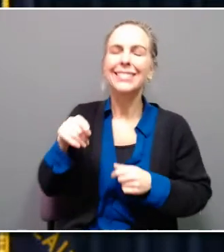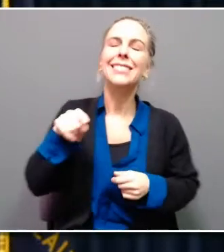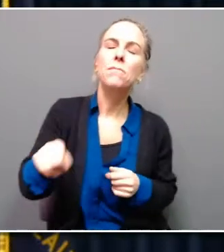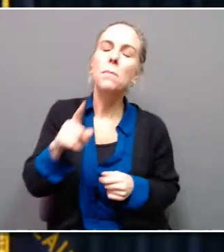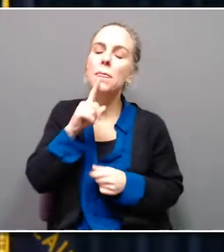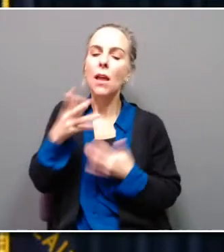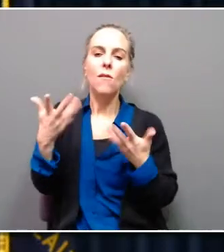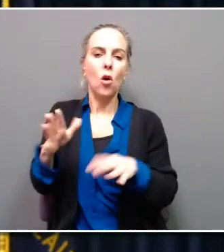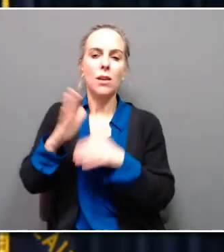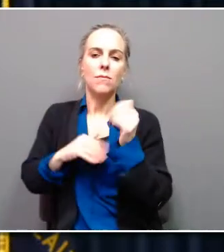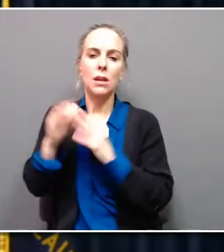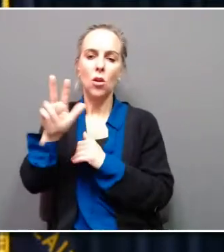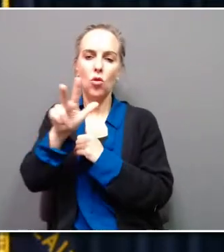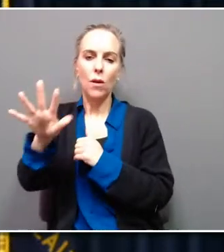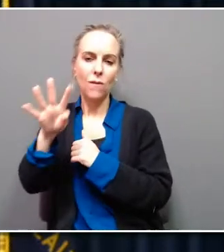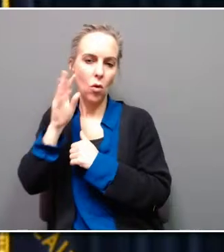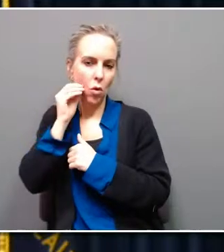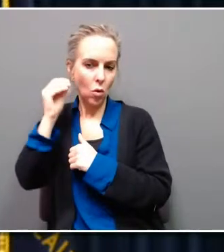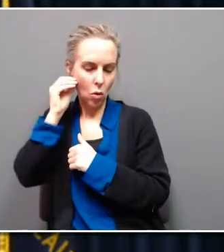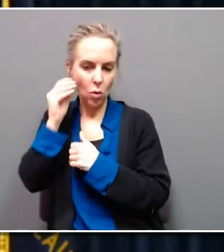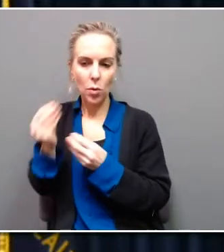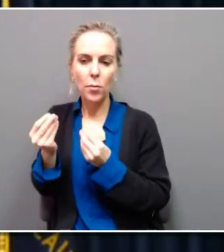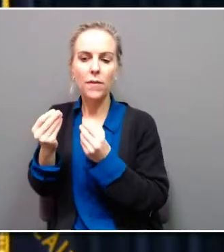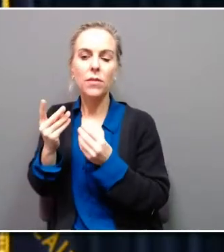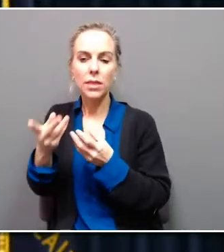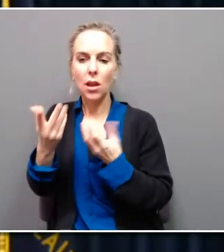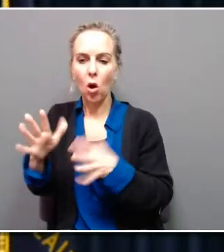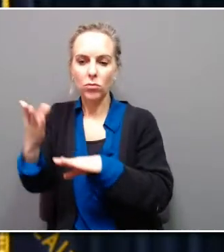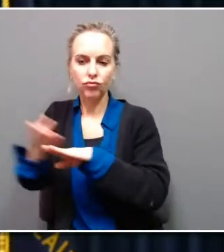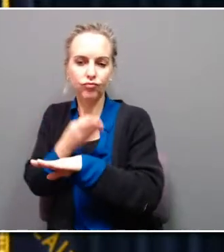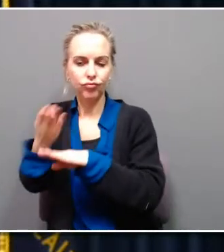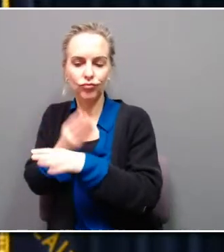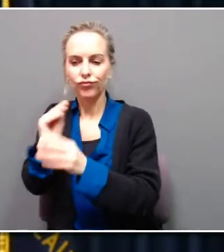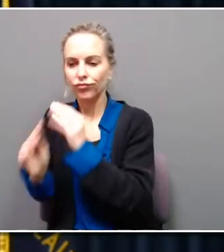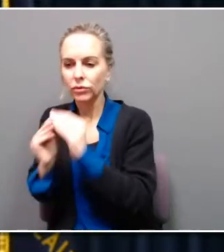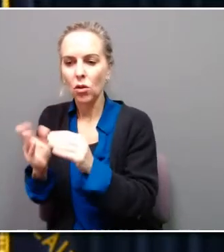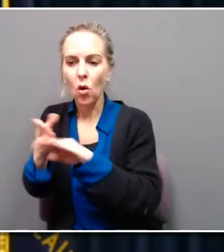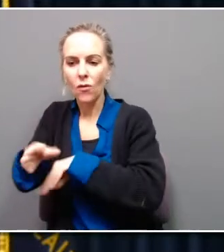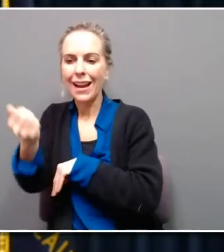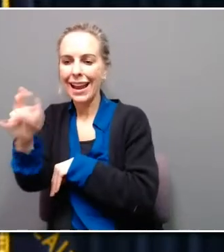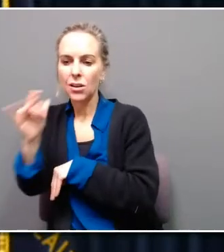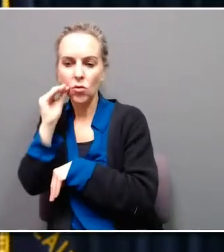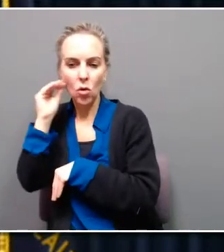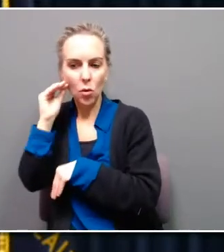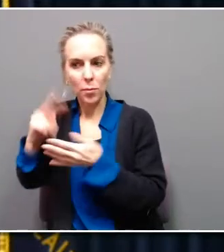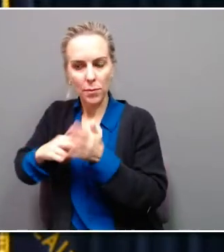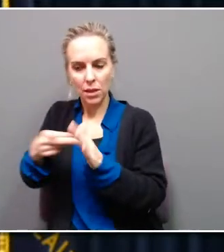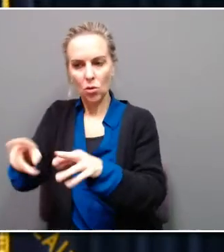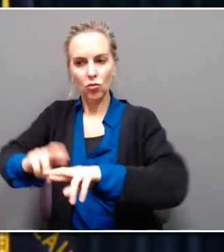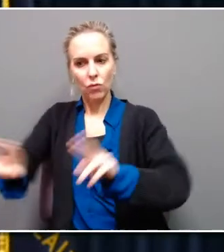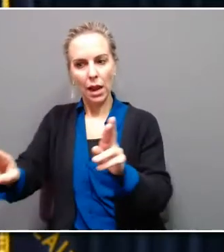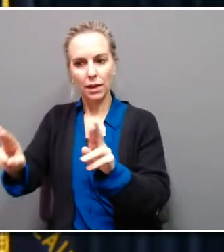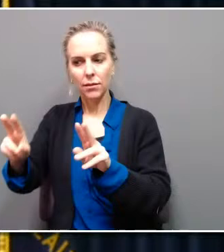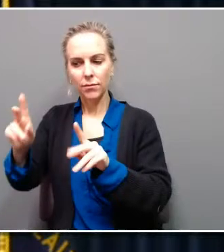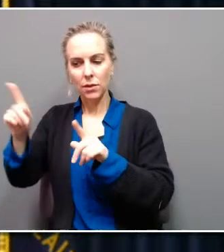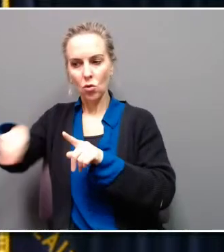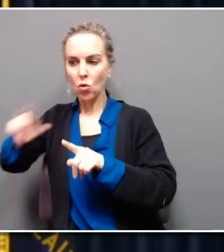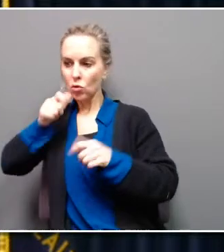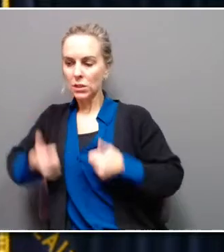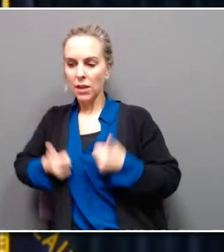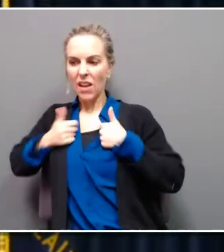homes and provided repairs to over 218 homes that are now habitable for the survivors. They